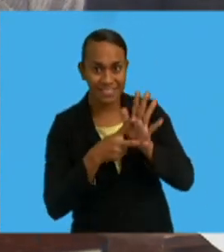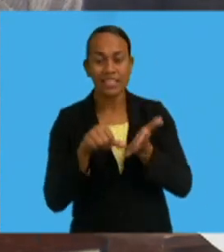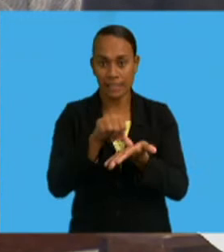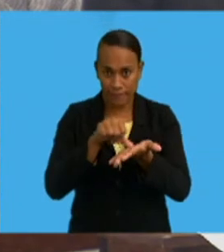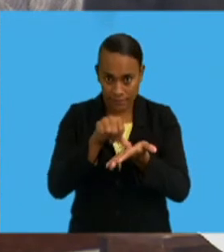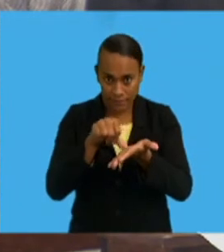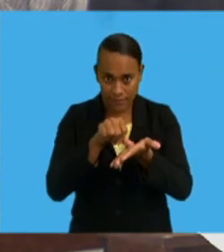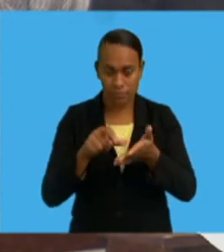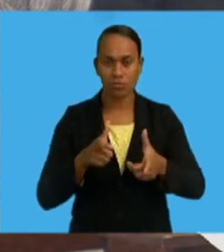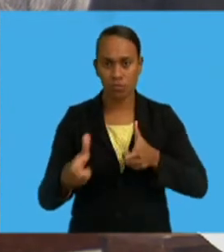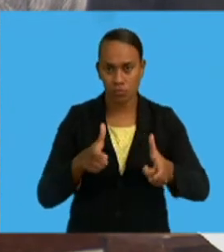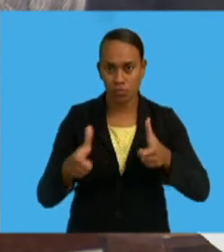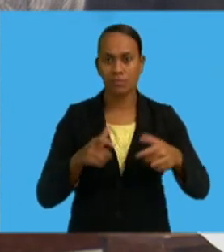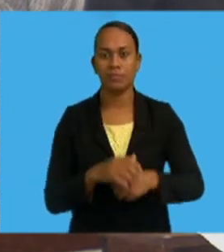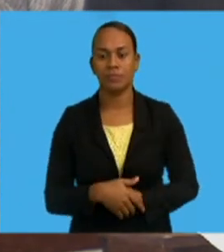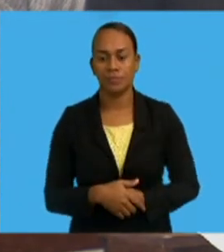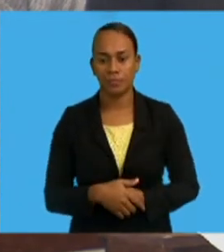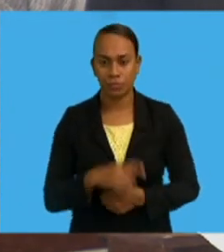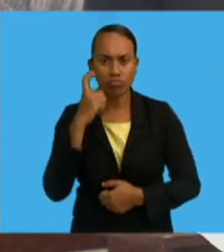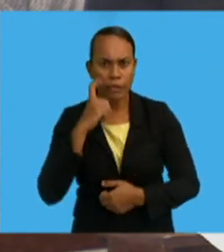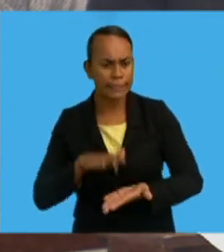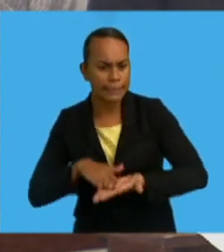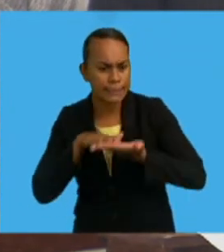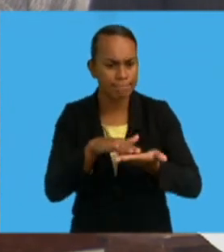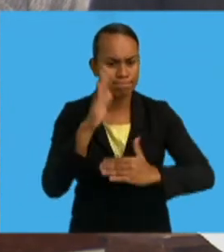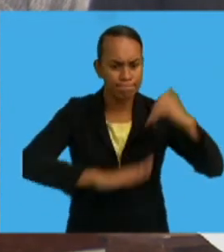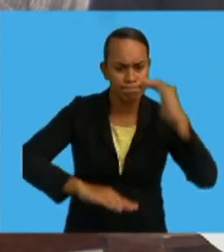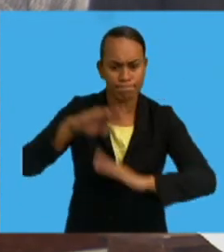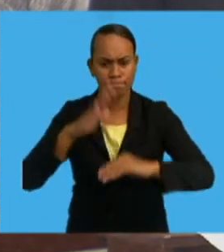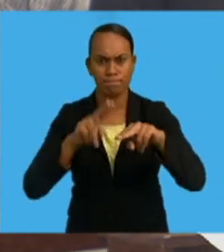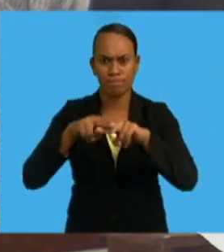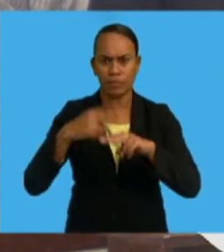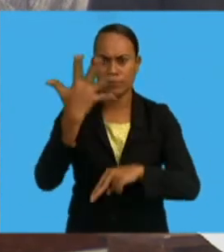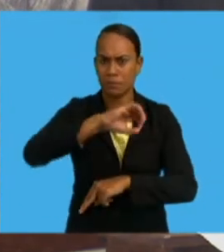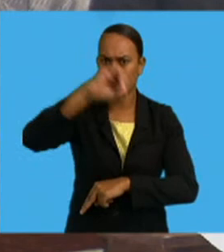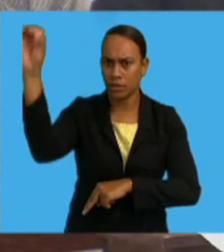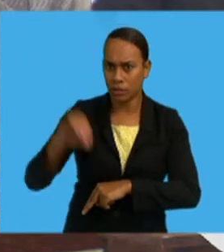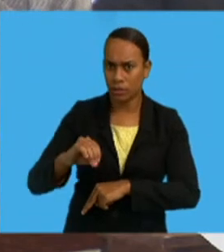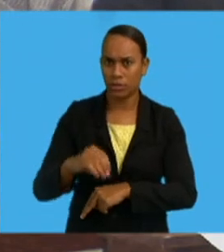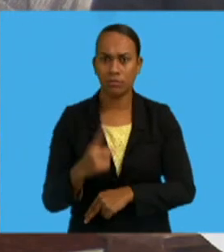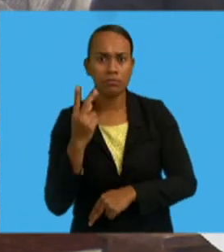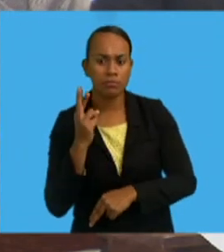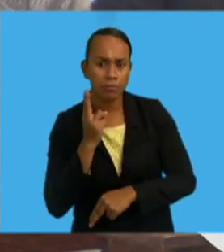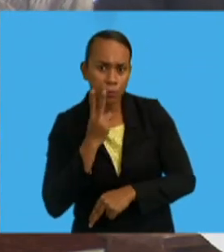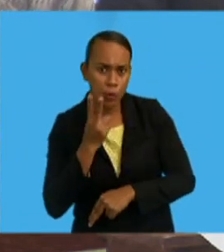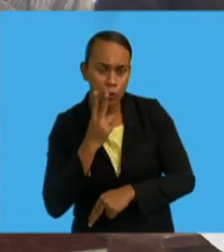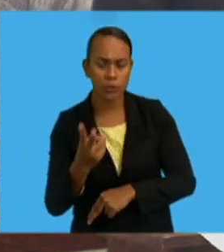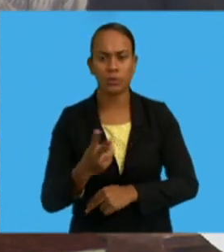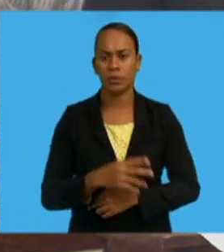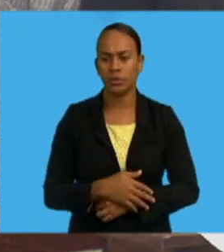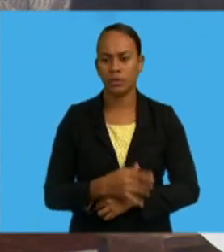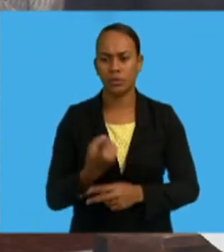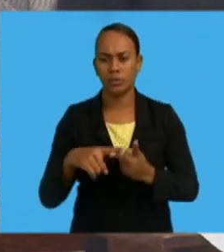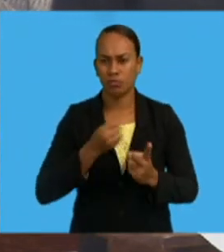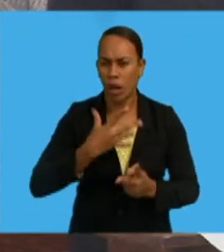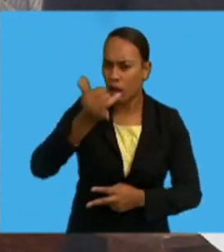Our efforts to build healthier Fiji will also be helped by the 15% increase in excise tax on cigarettes, tobacco, alcohol, and